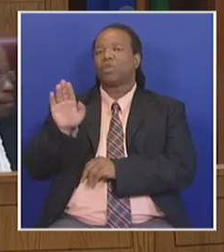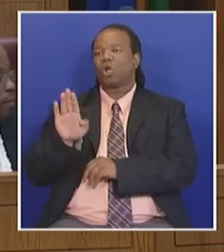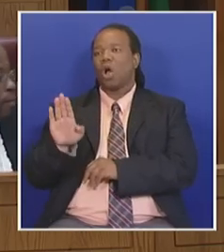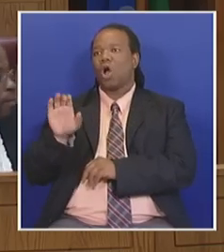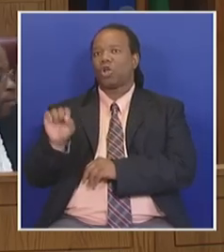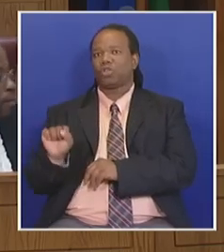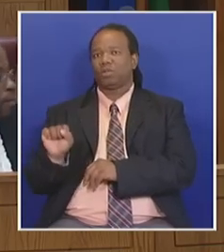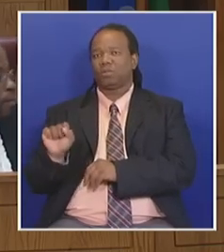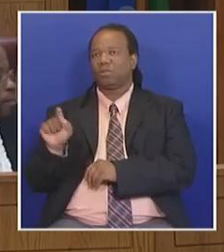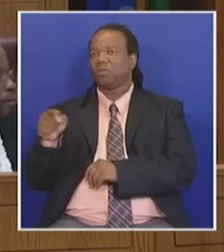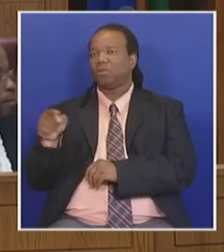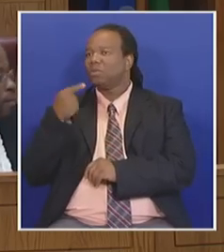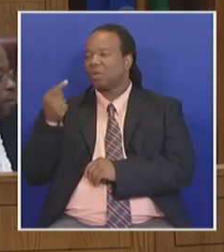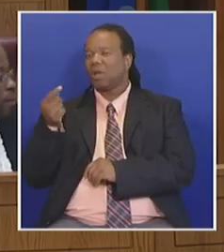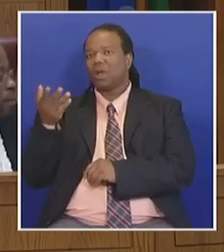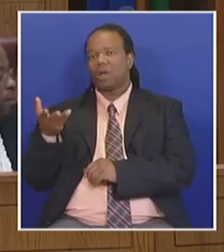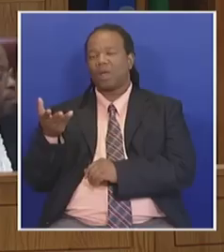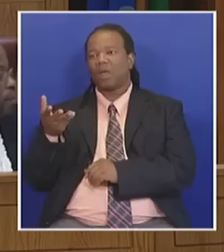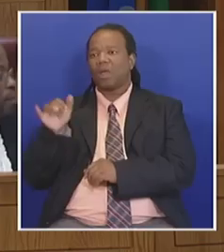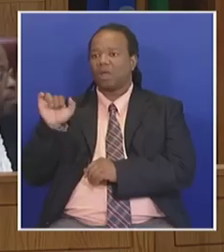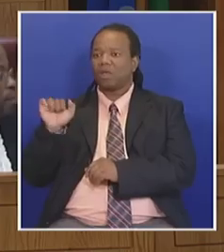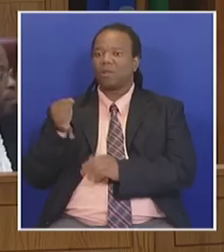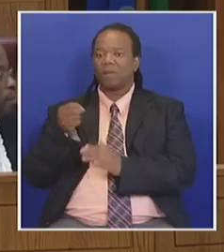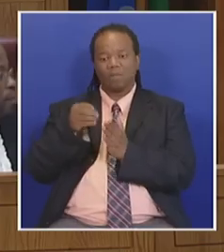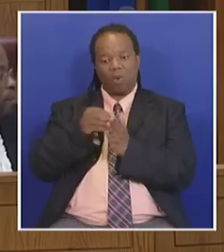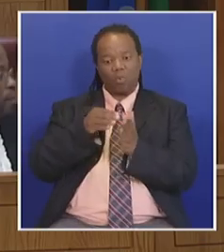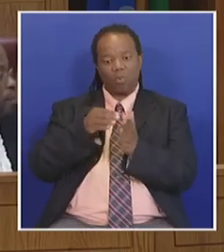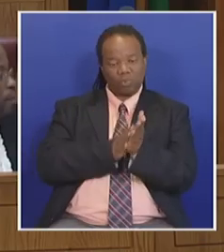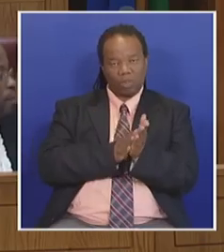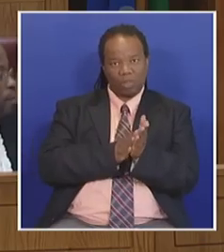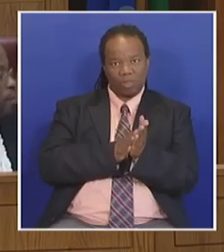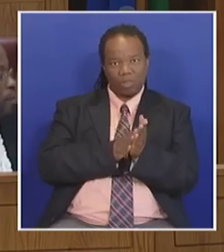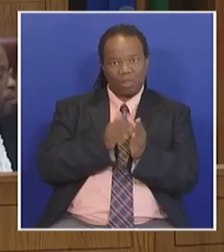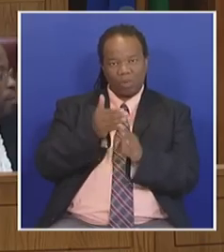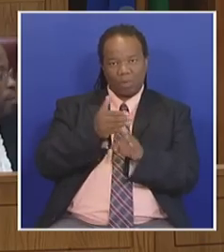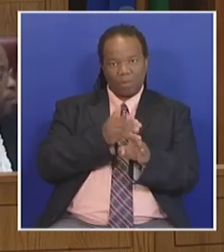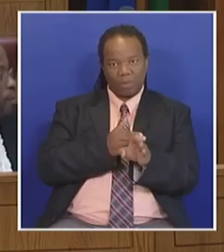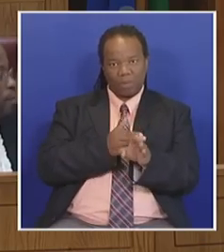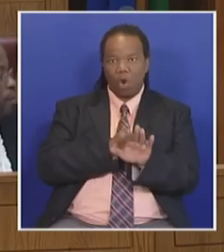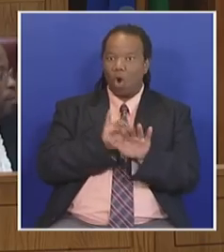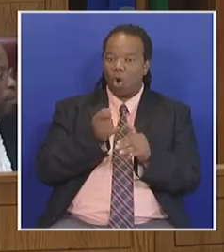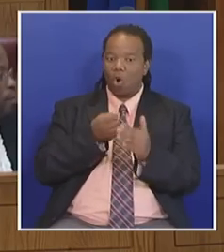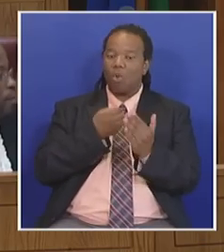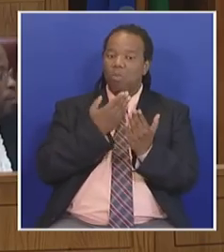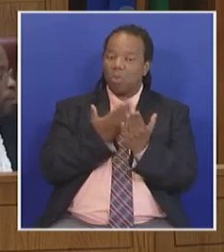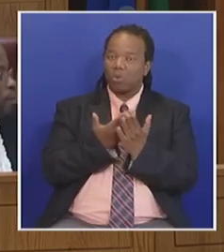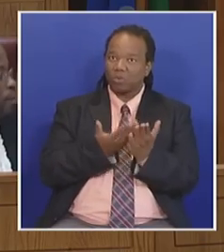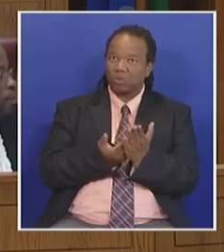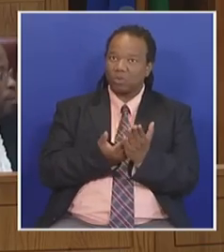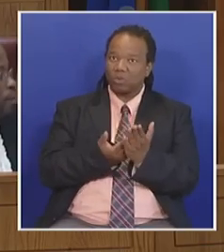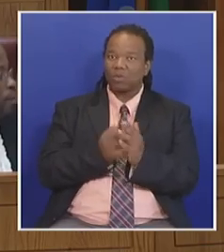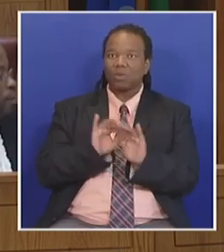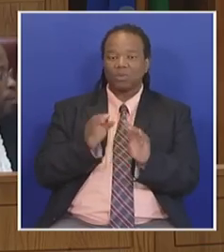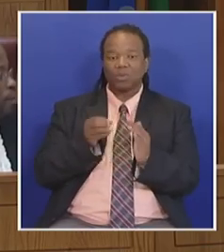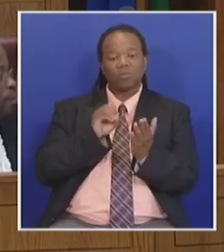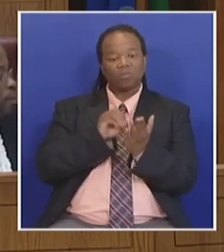notice or with notice? Notice of a motion? With notice. Motion. It was notice of a motion,